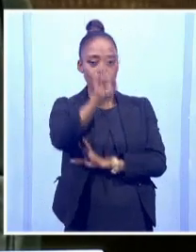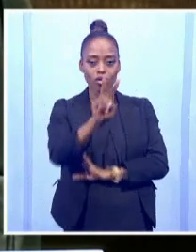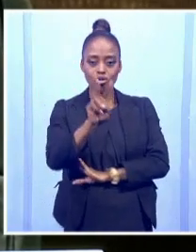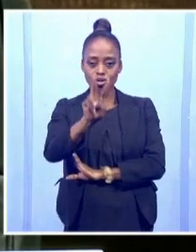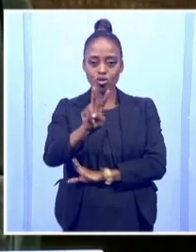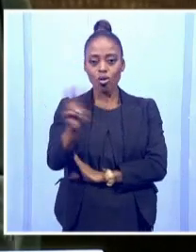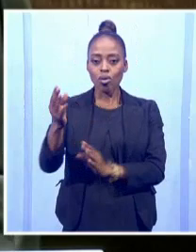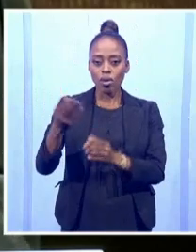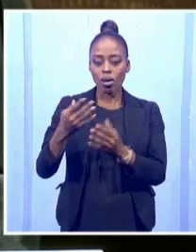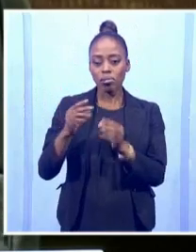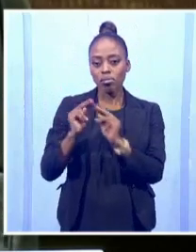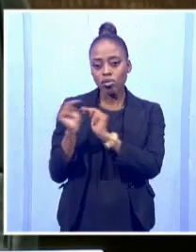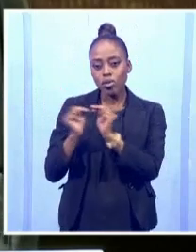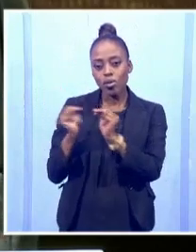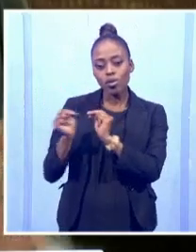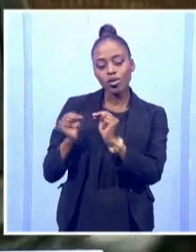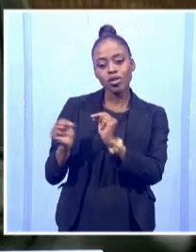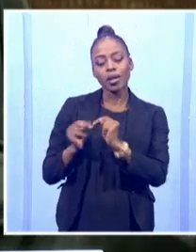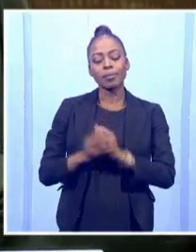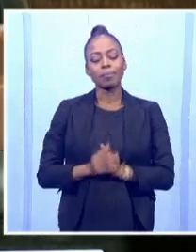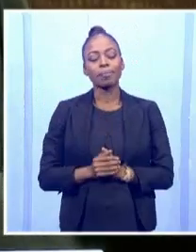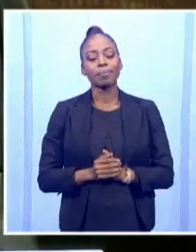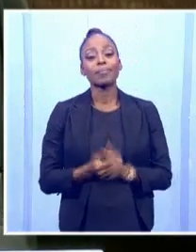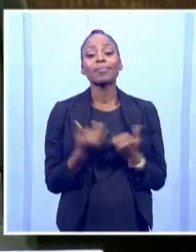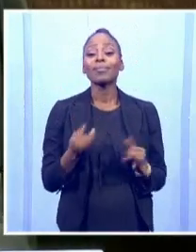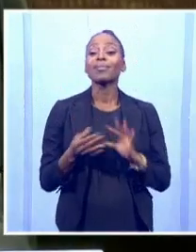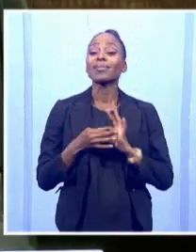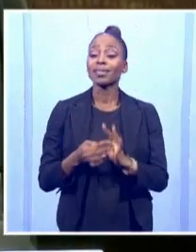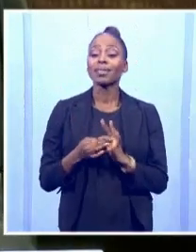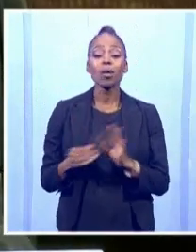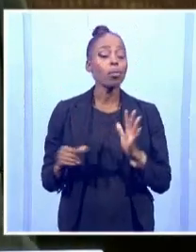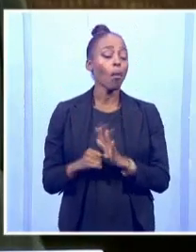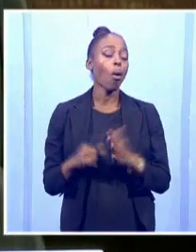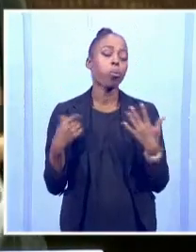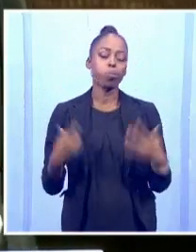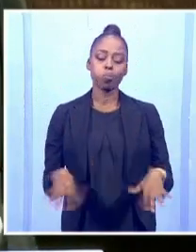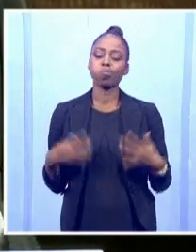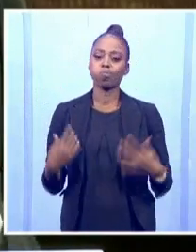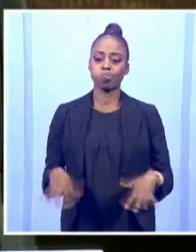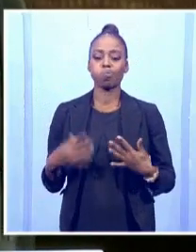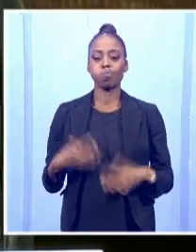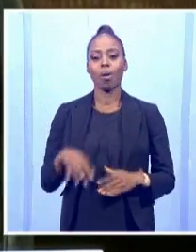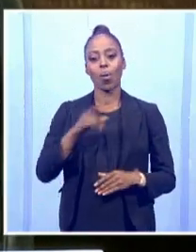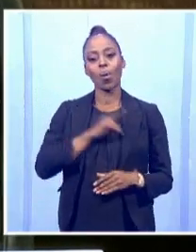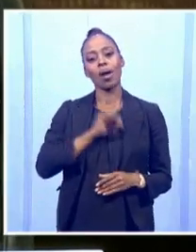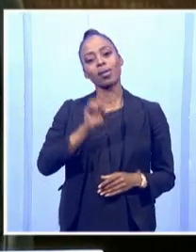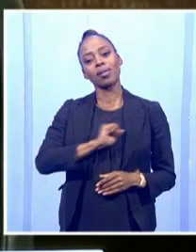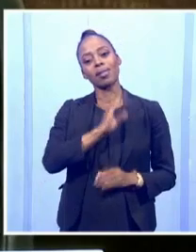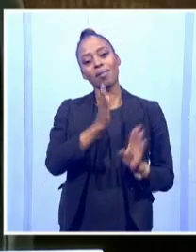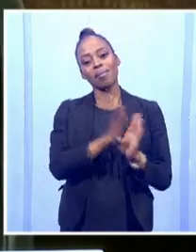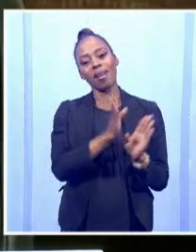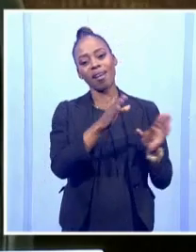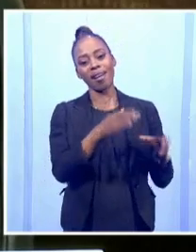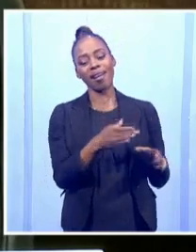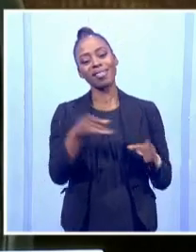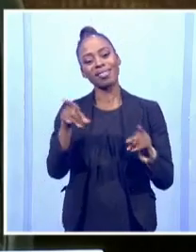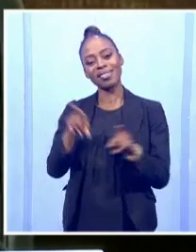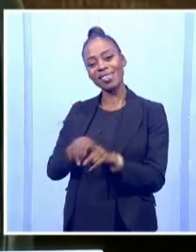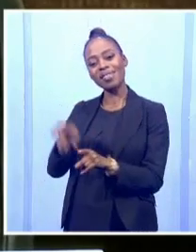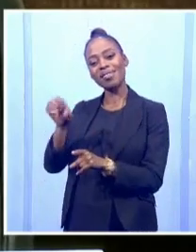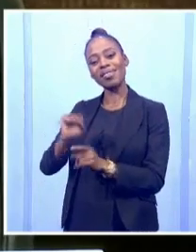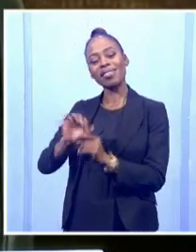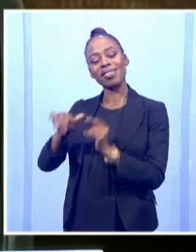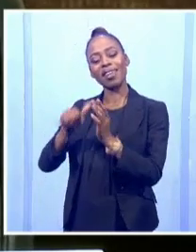on to conclude. The heart of the relationship is going to be the private sectors. It's the South African private sector and the Saudi private sector.